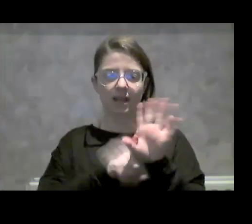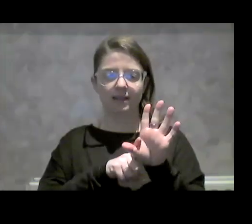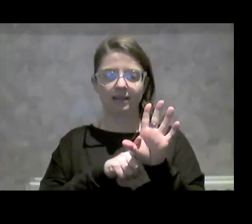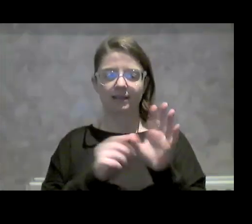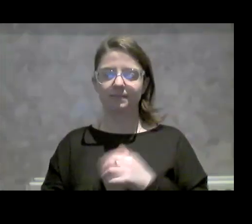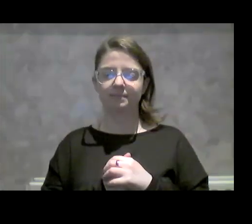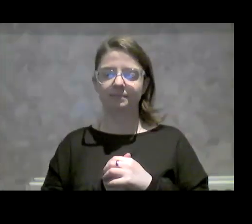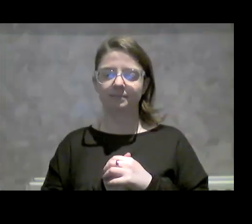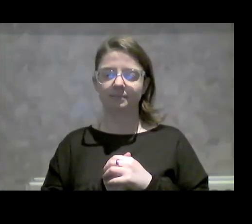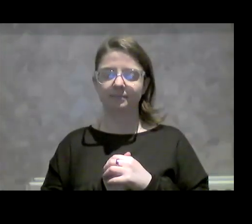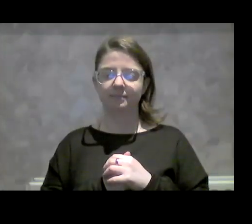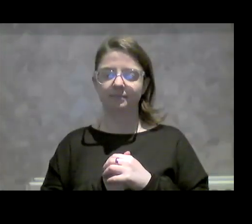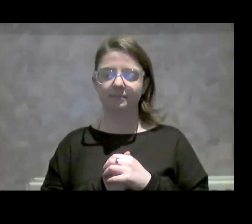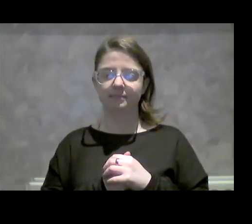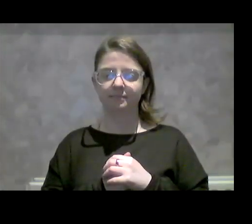Hi everyone.